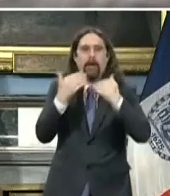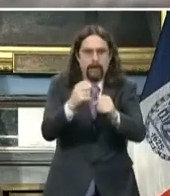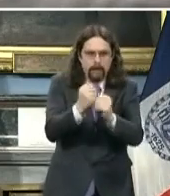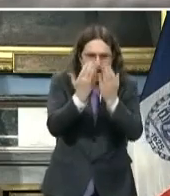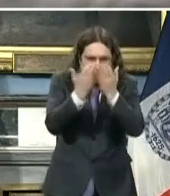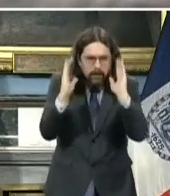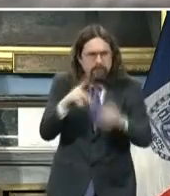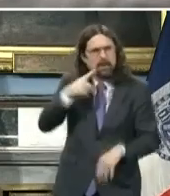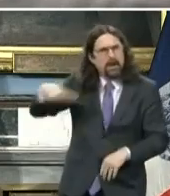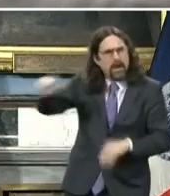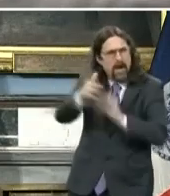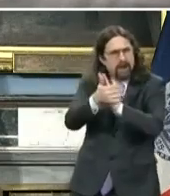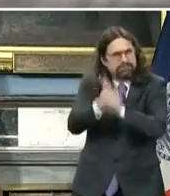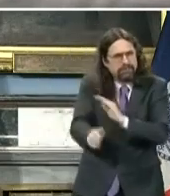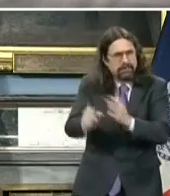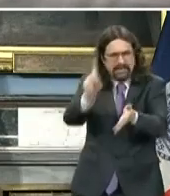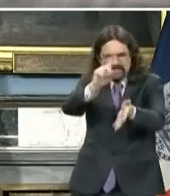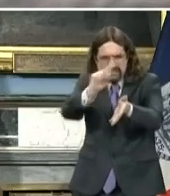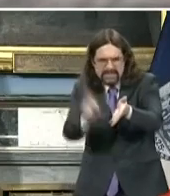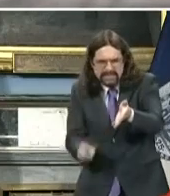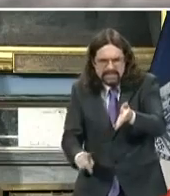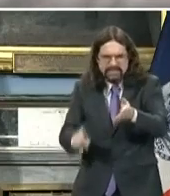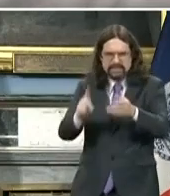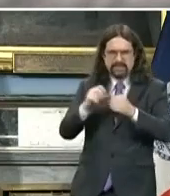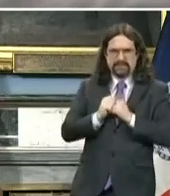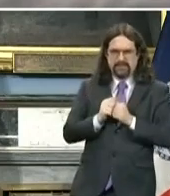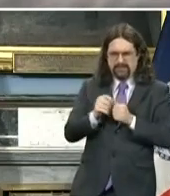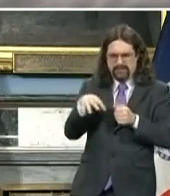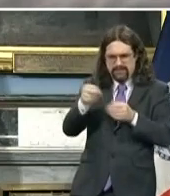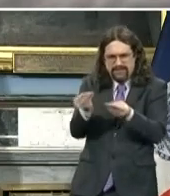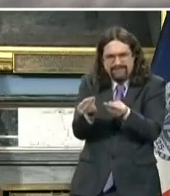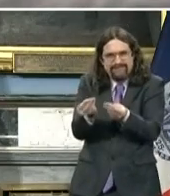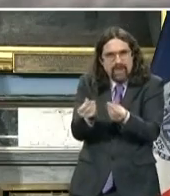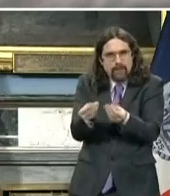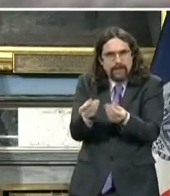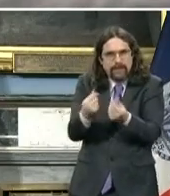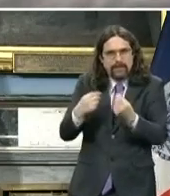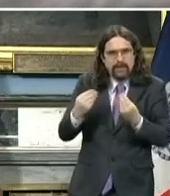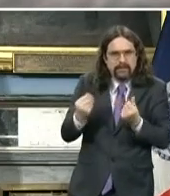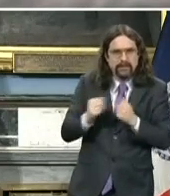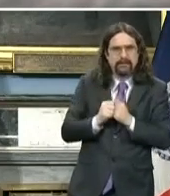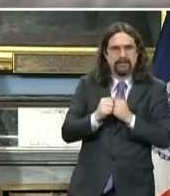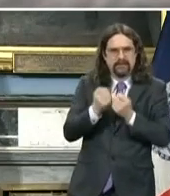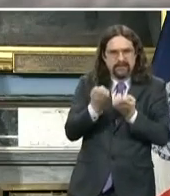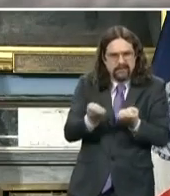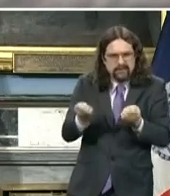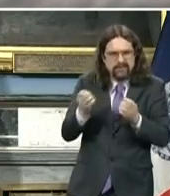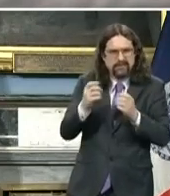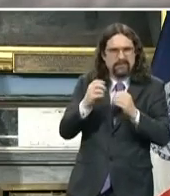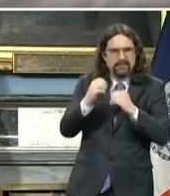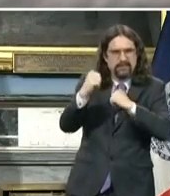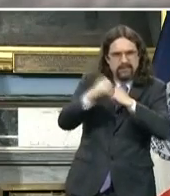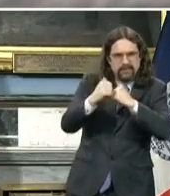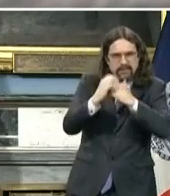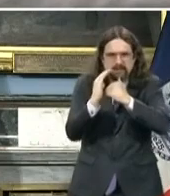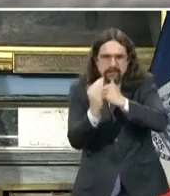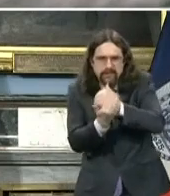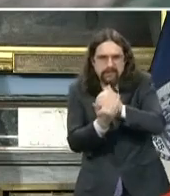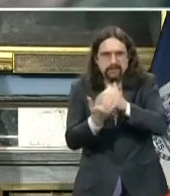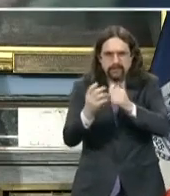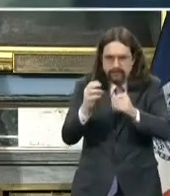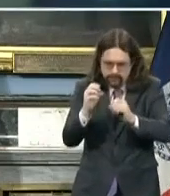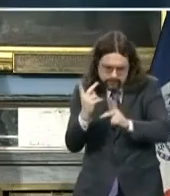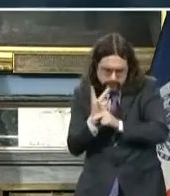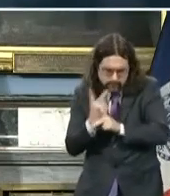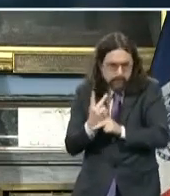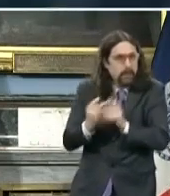fabric. I was just hearing how much it took to improvise this and create this, and it's very, very moving. And it shows how